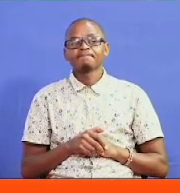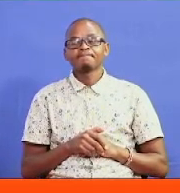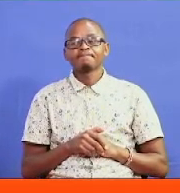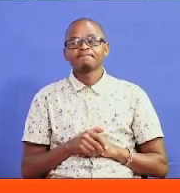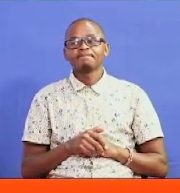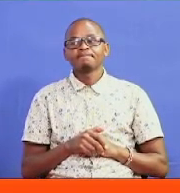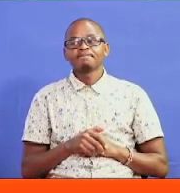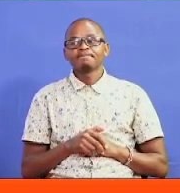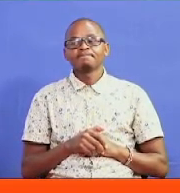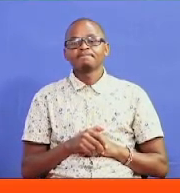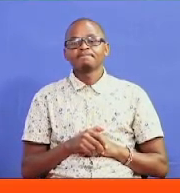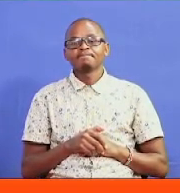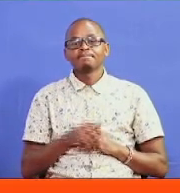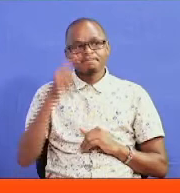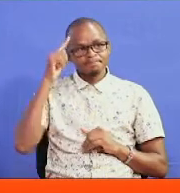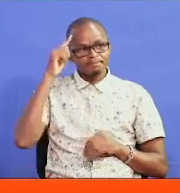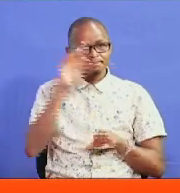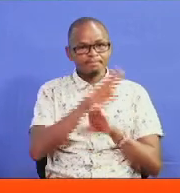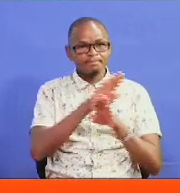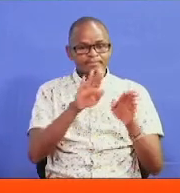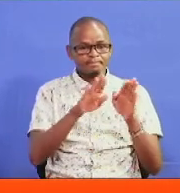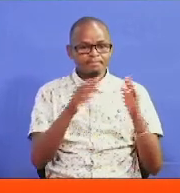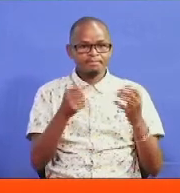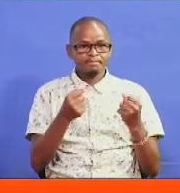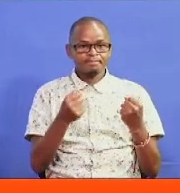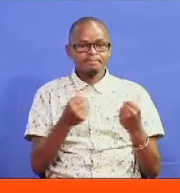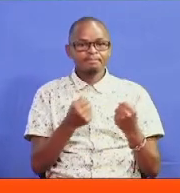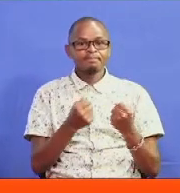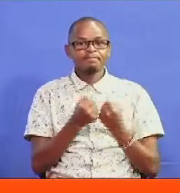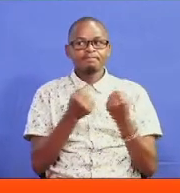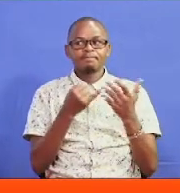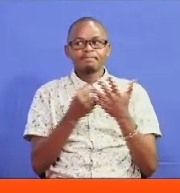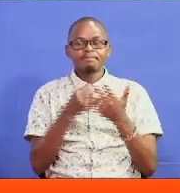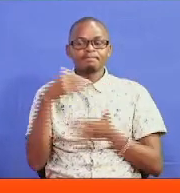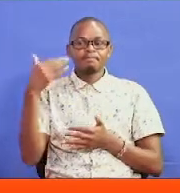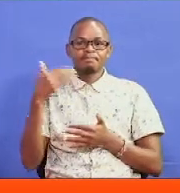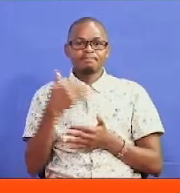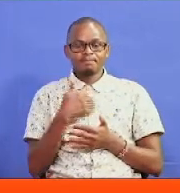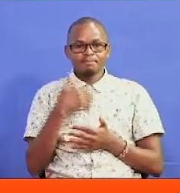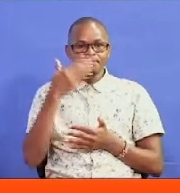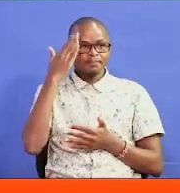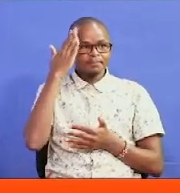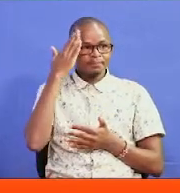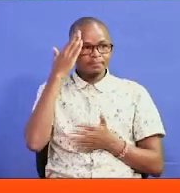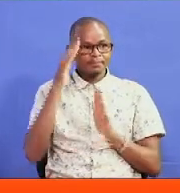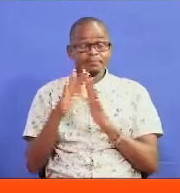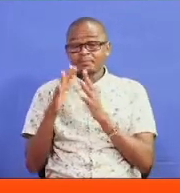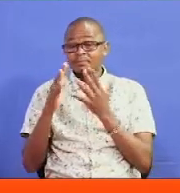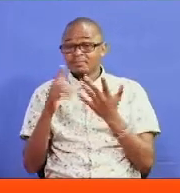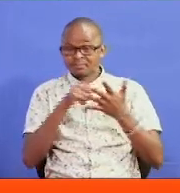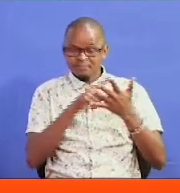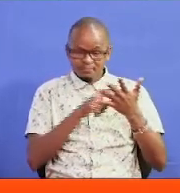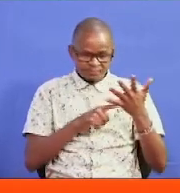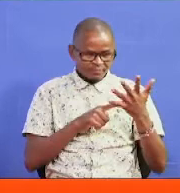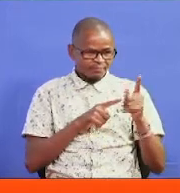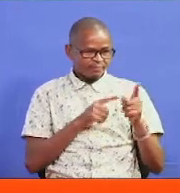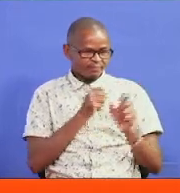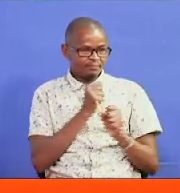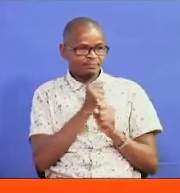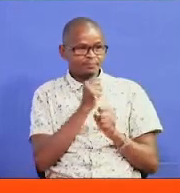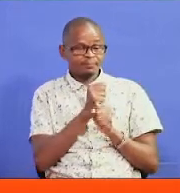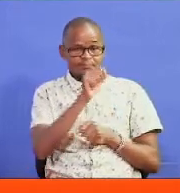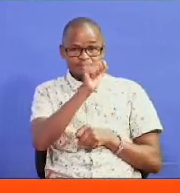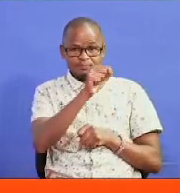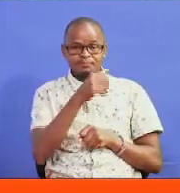because for everything that happens, it's always important to know what can I be able to do?